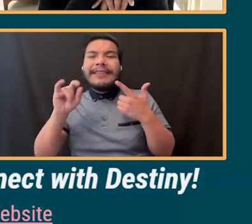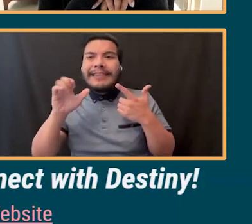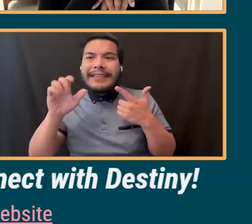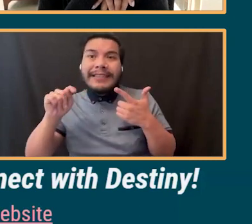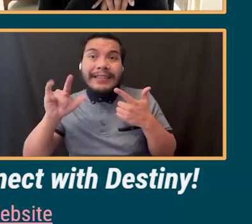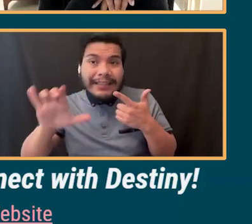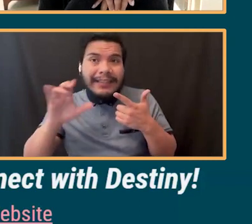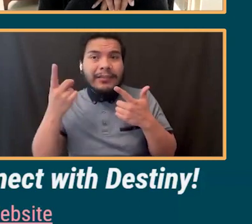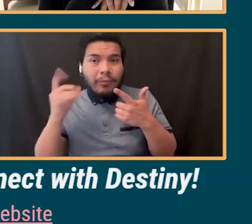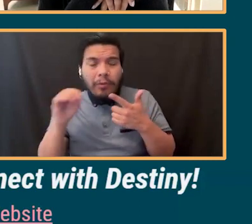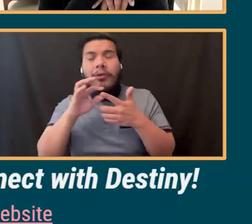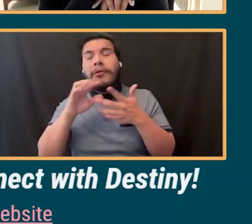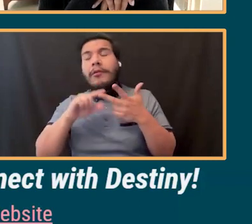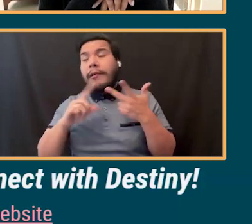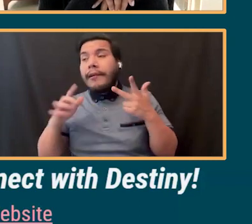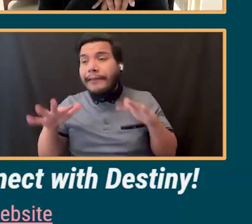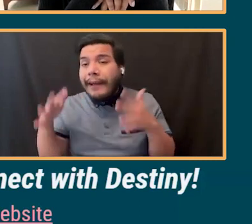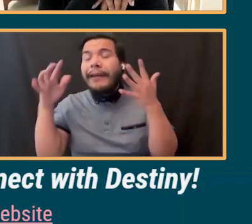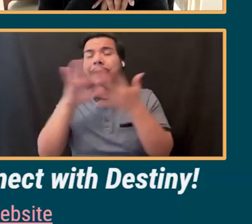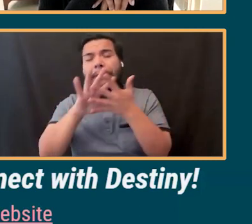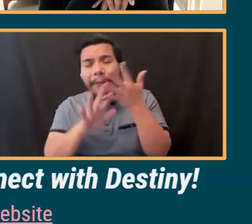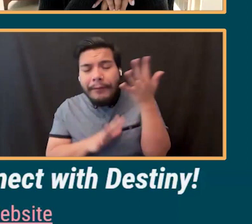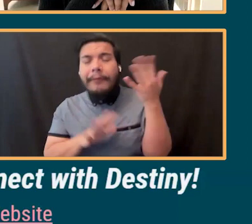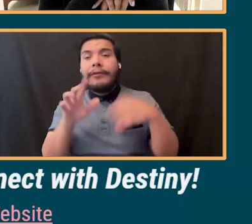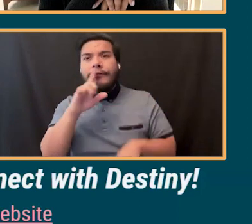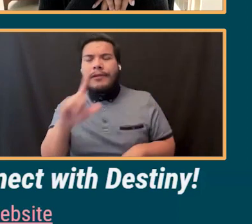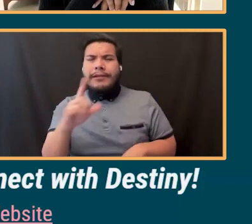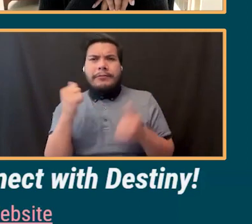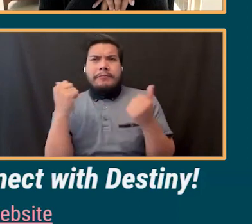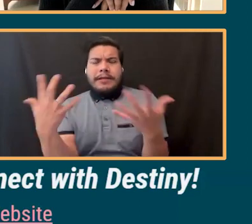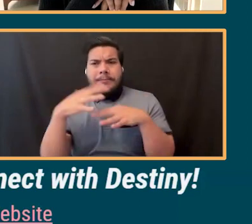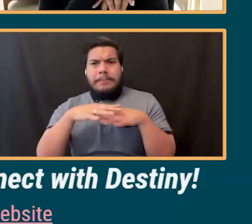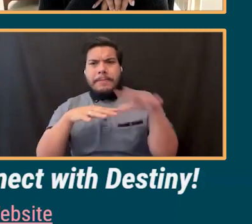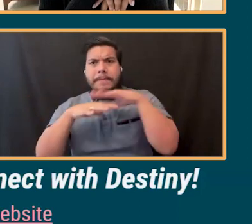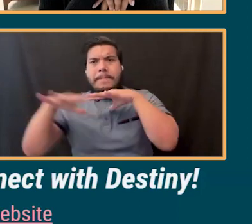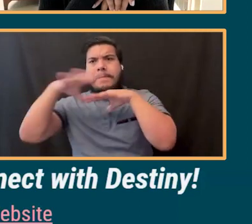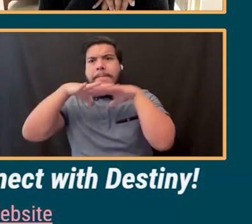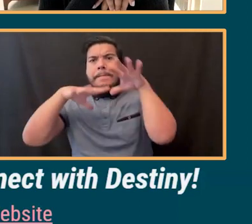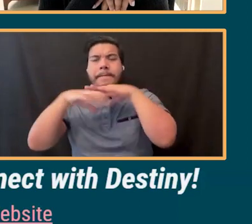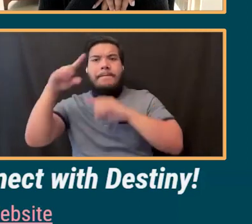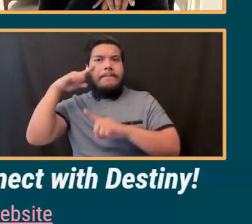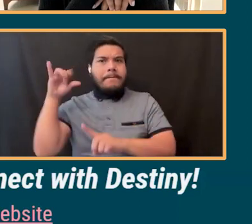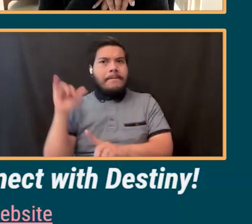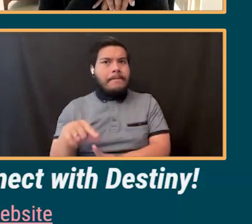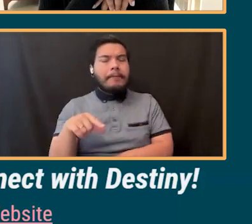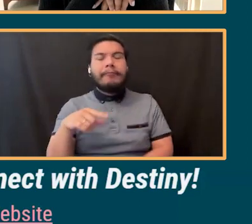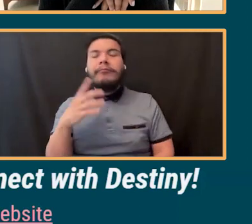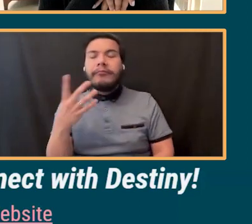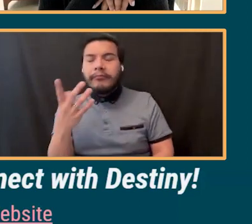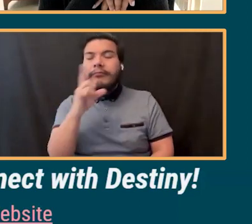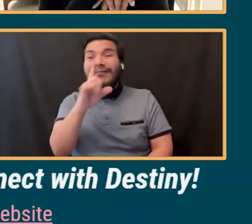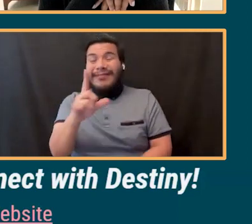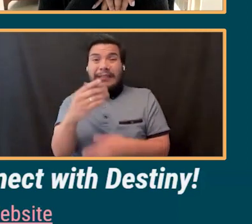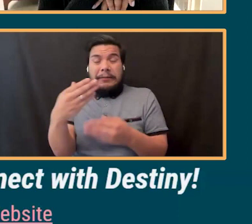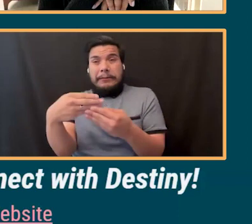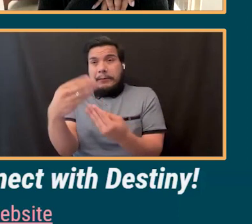anxiety. So it's all these, there's so many. And I always say that it's an exhaustive